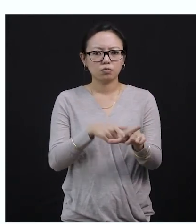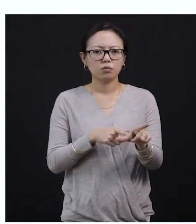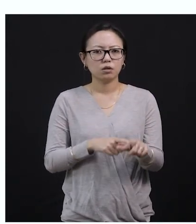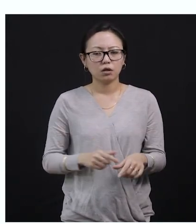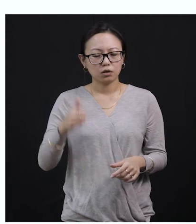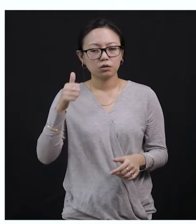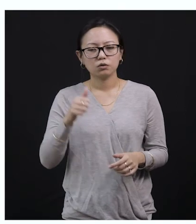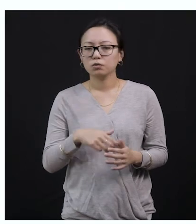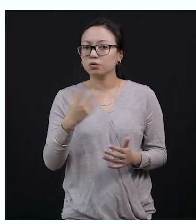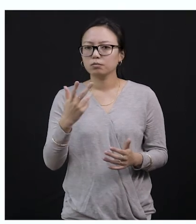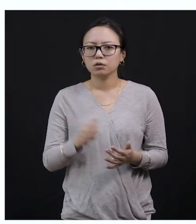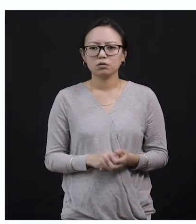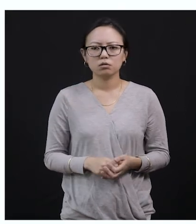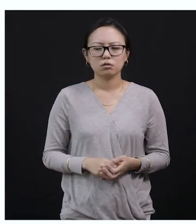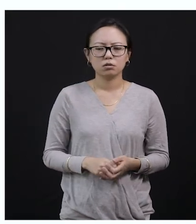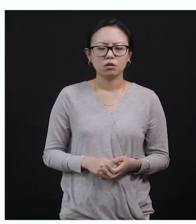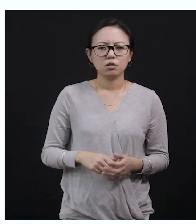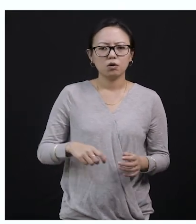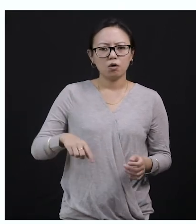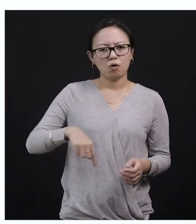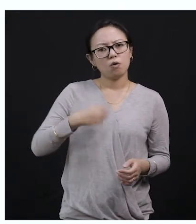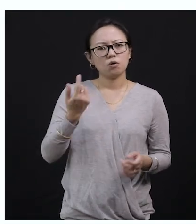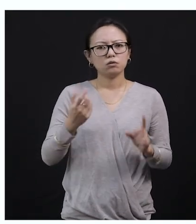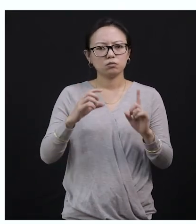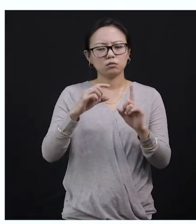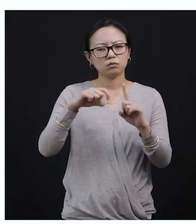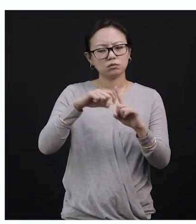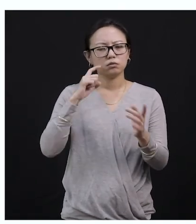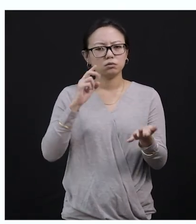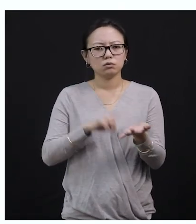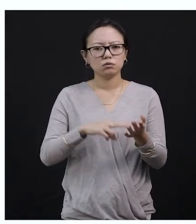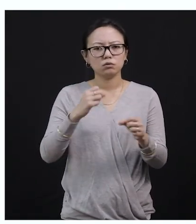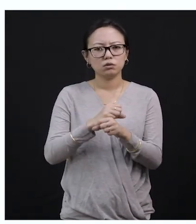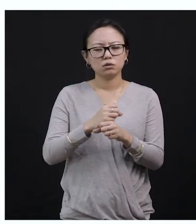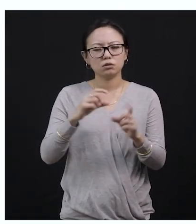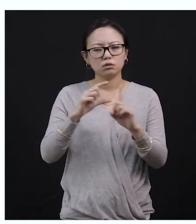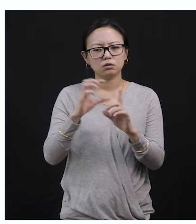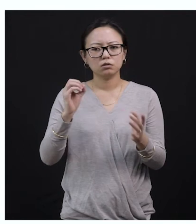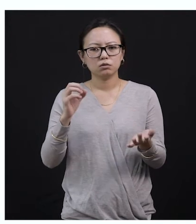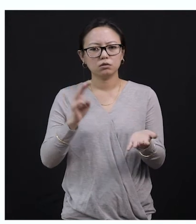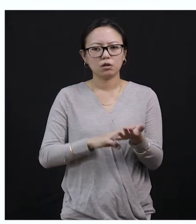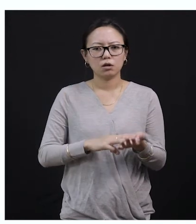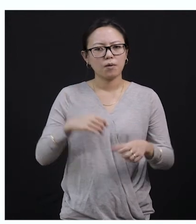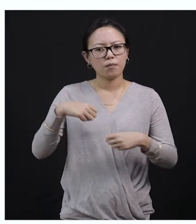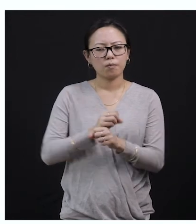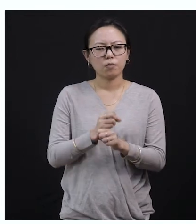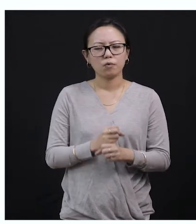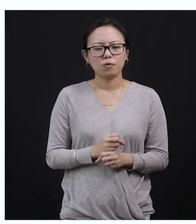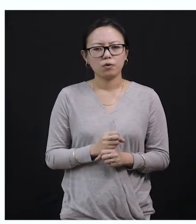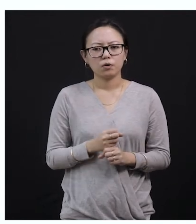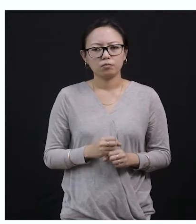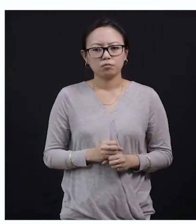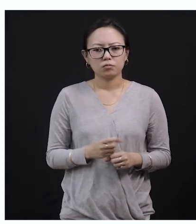sold to other kingdom. So with that, they got good amount of money. Then commercial centers, they